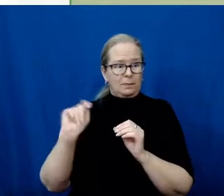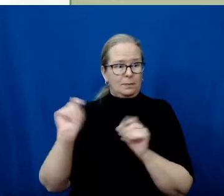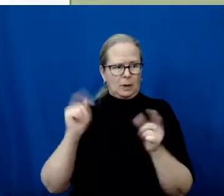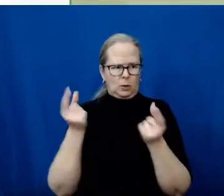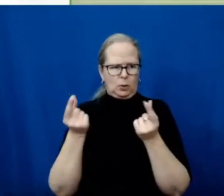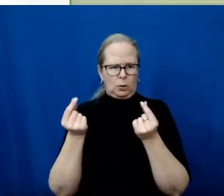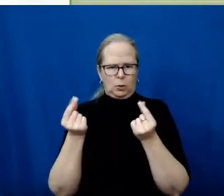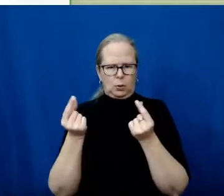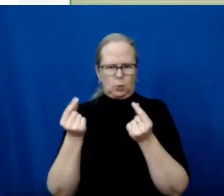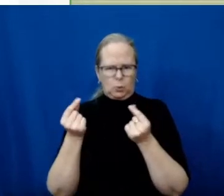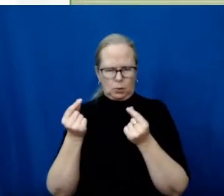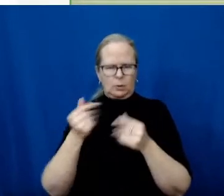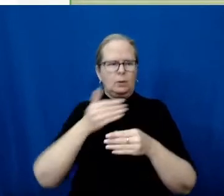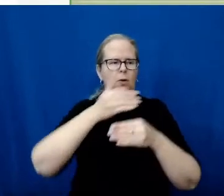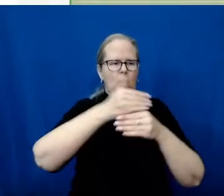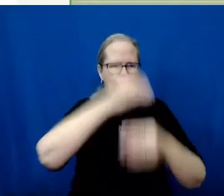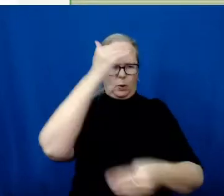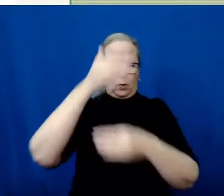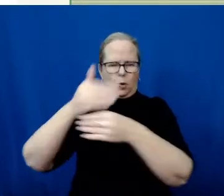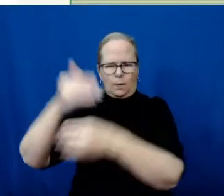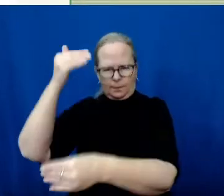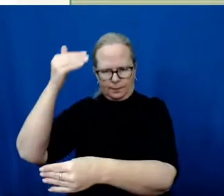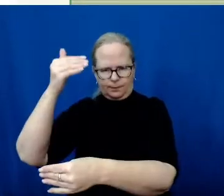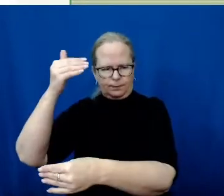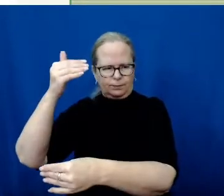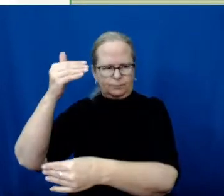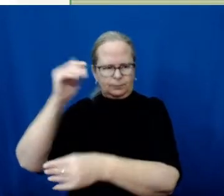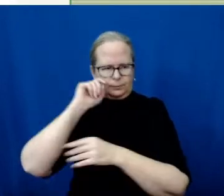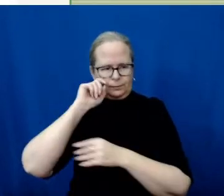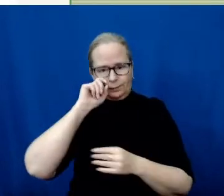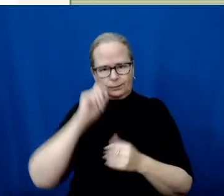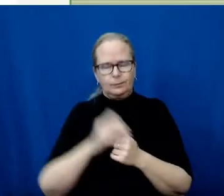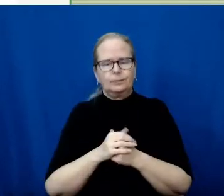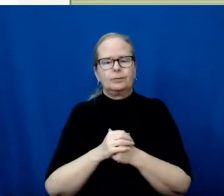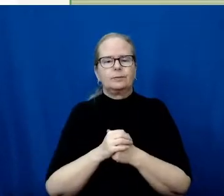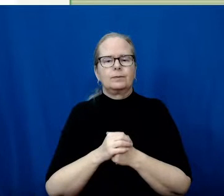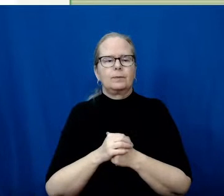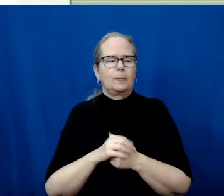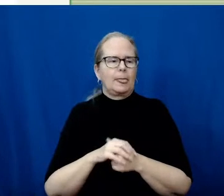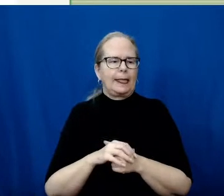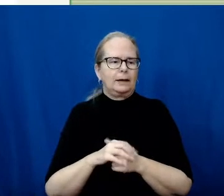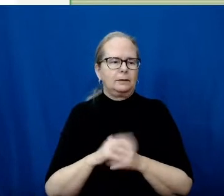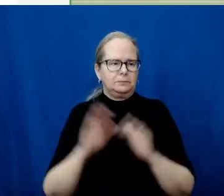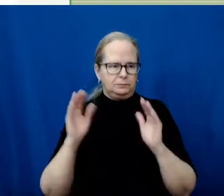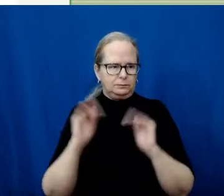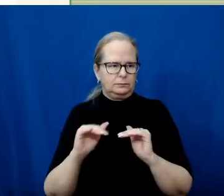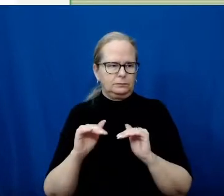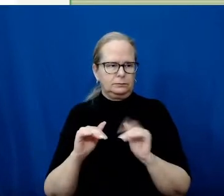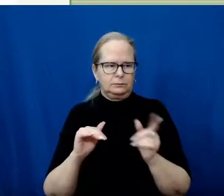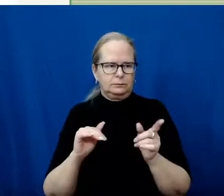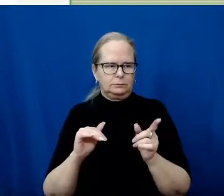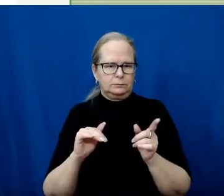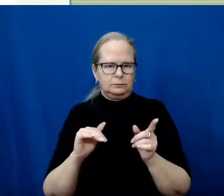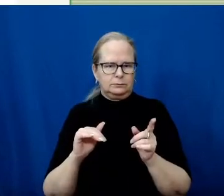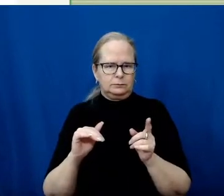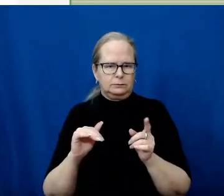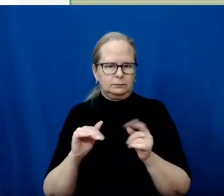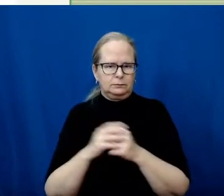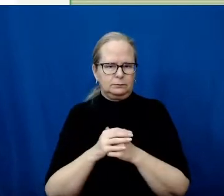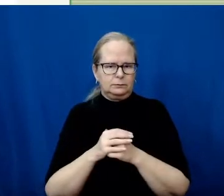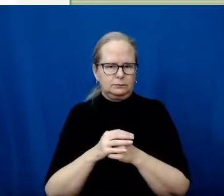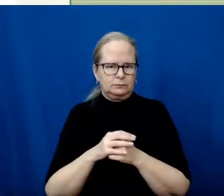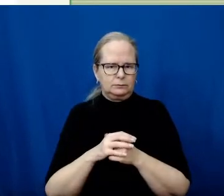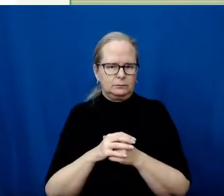image. Then this one is where there's no ability to put in either a window